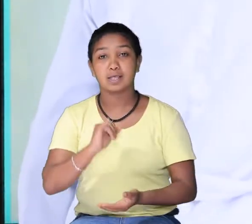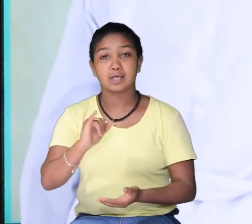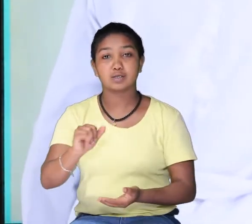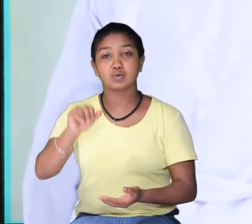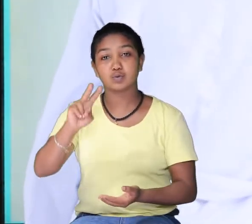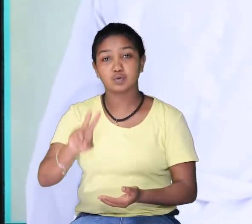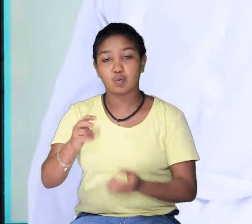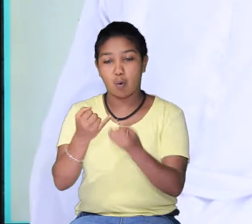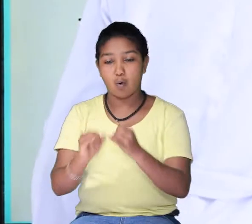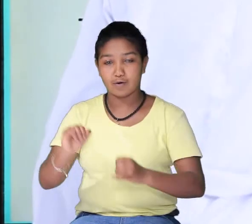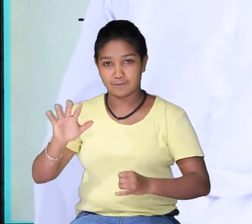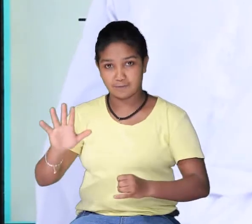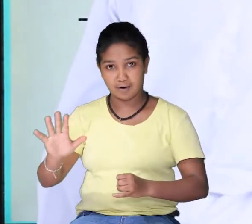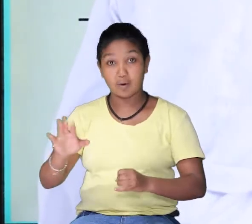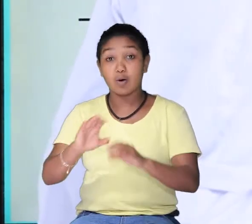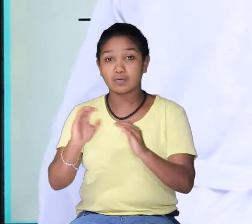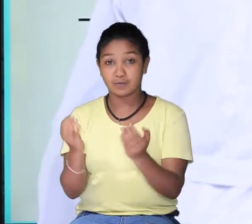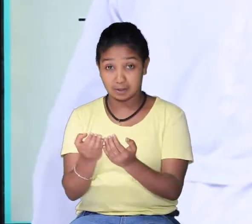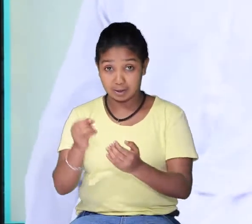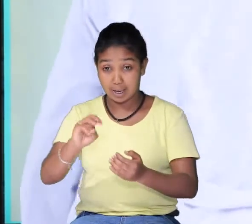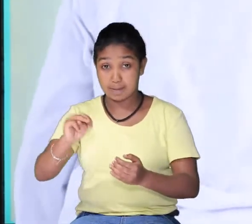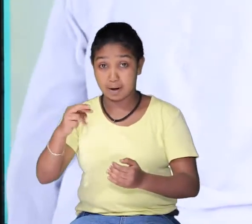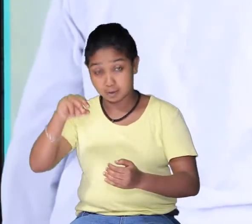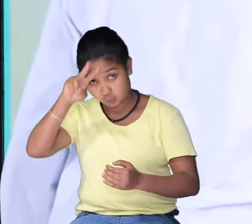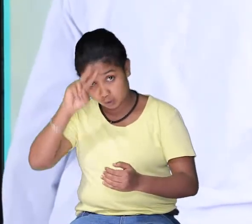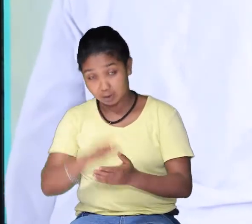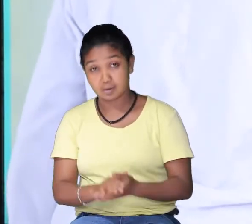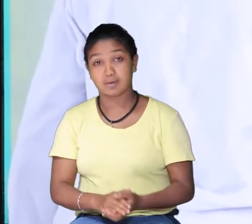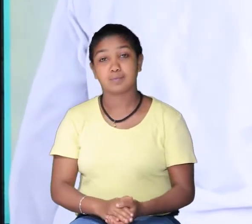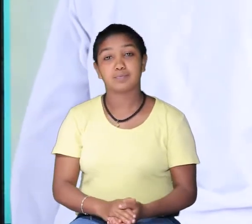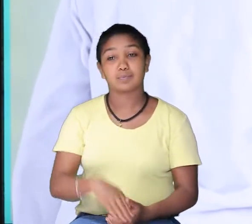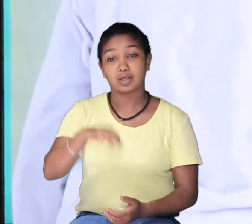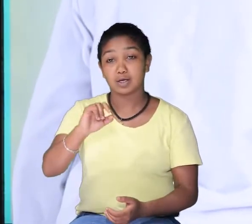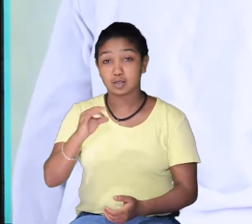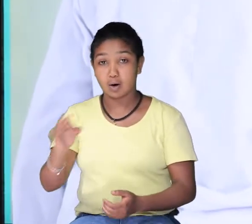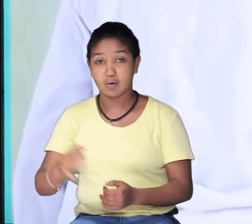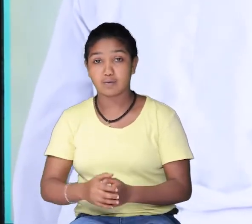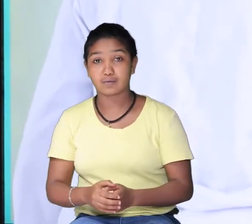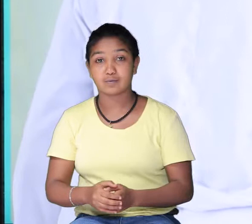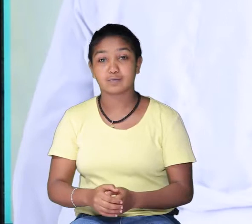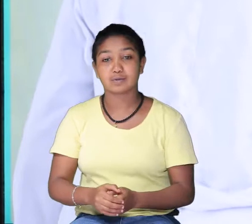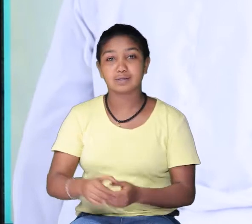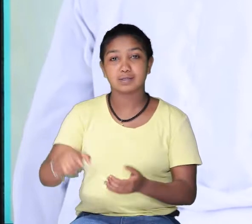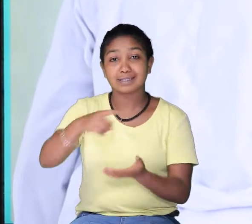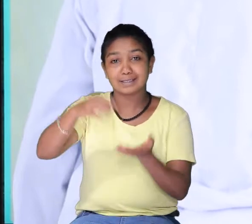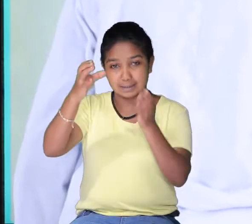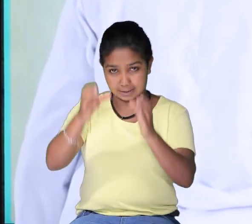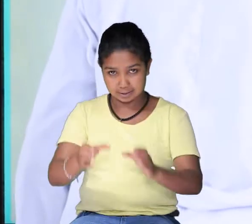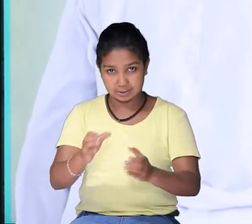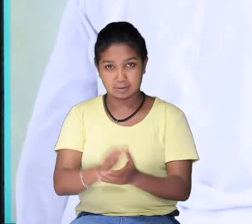is 2 over 5 mr squared. The moment of inertia of disk